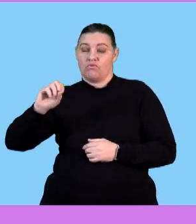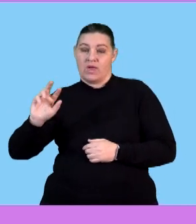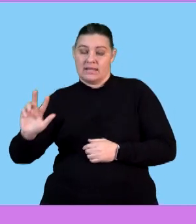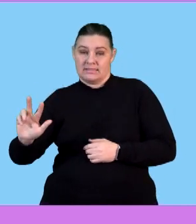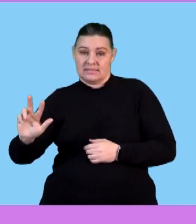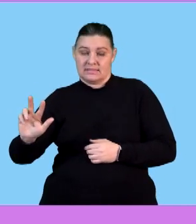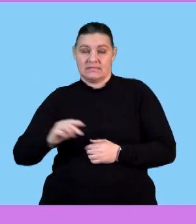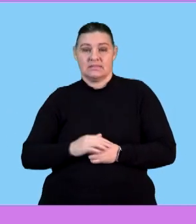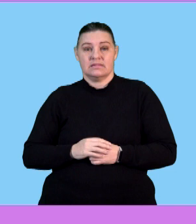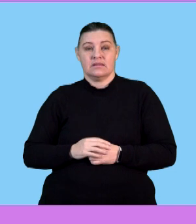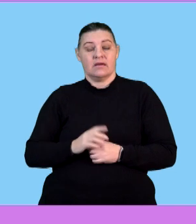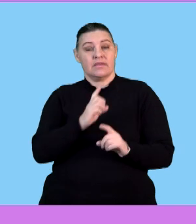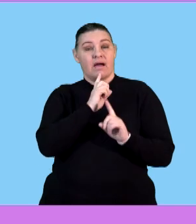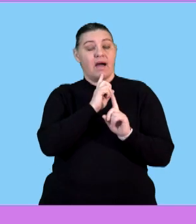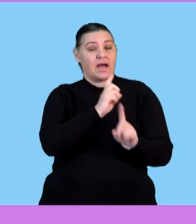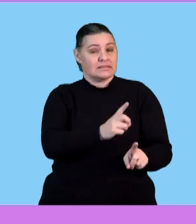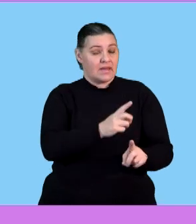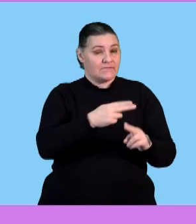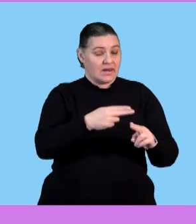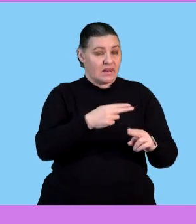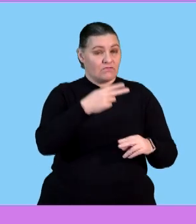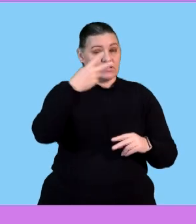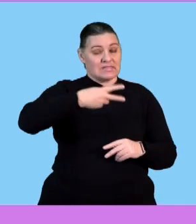926,208. This leaves me with